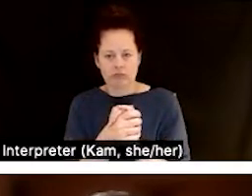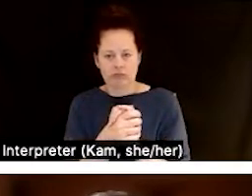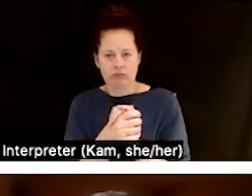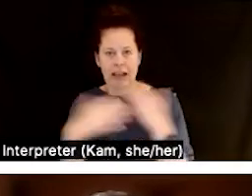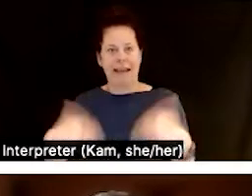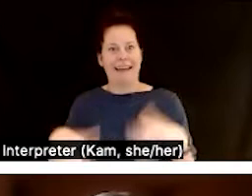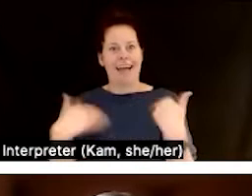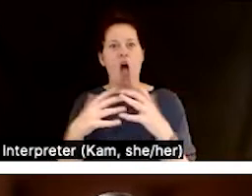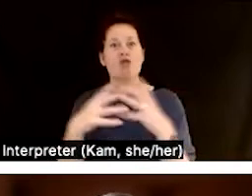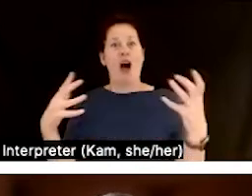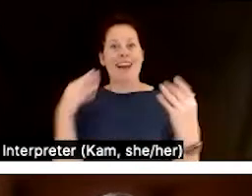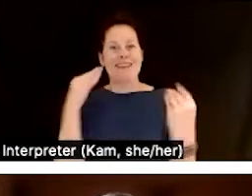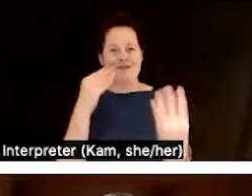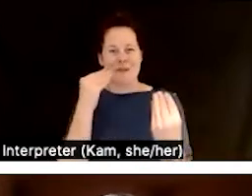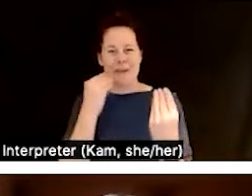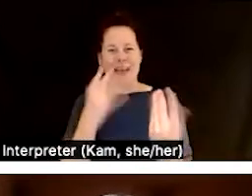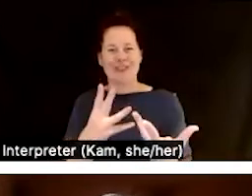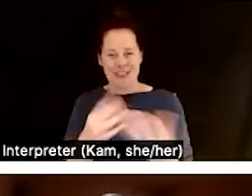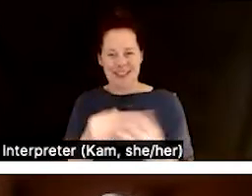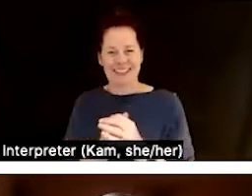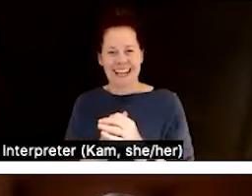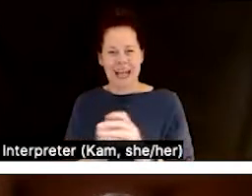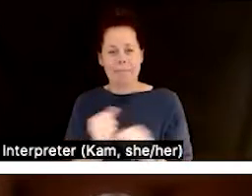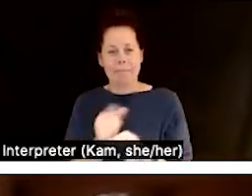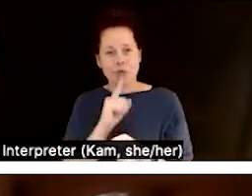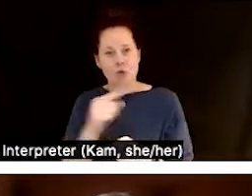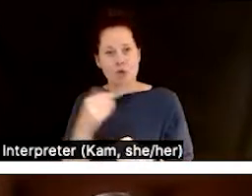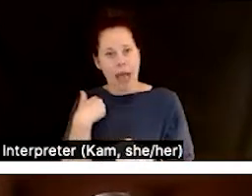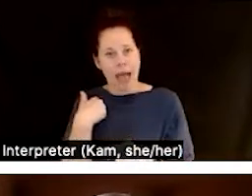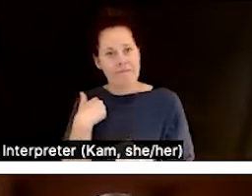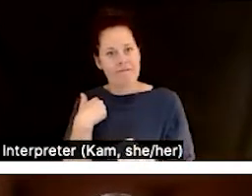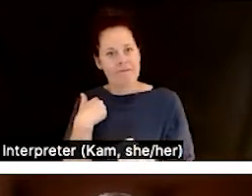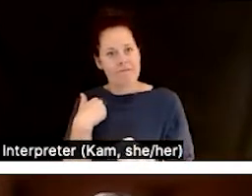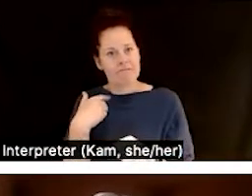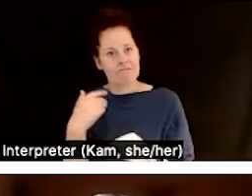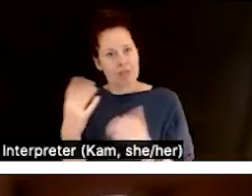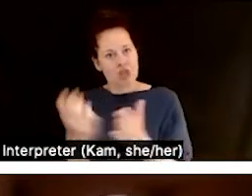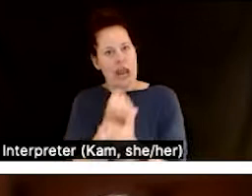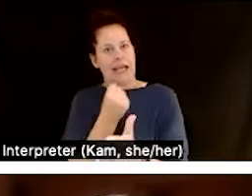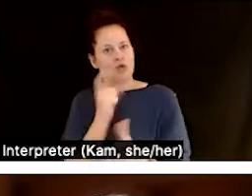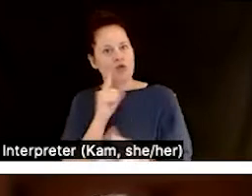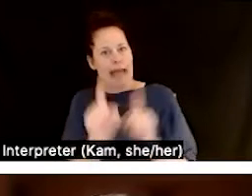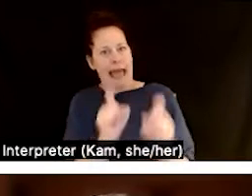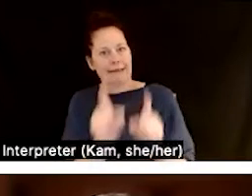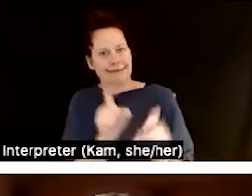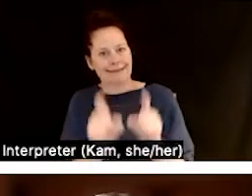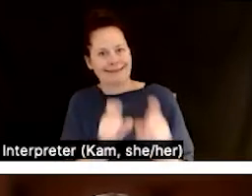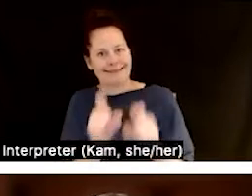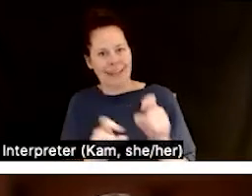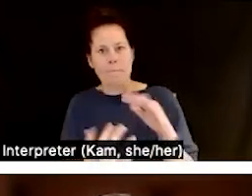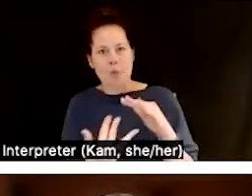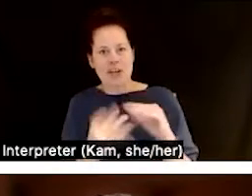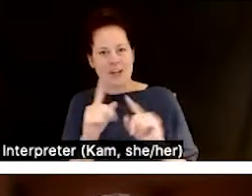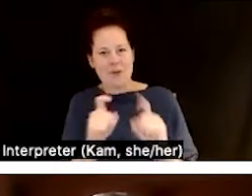information here, and I want to make sure that people have an opportunity to ask any burning questions that might be in your